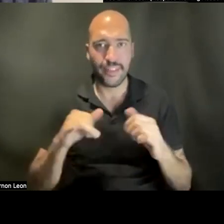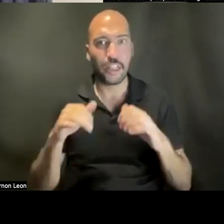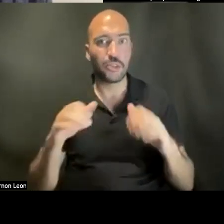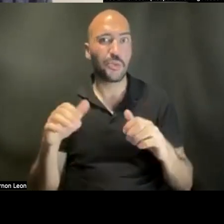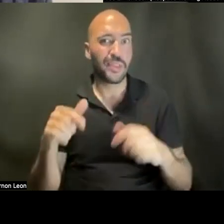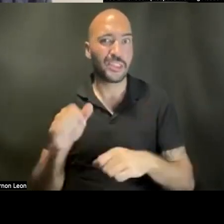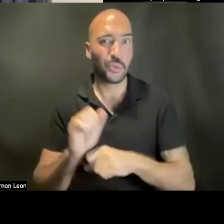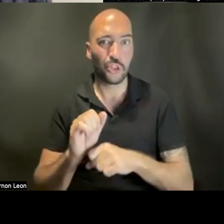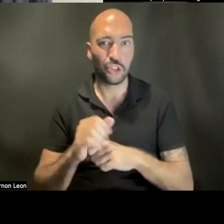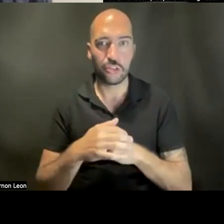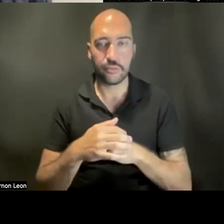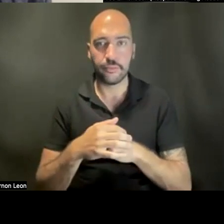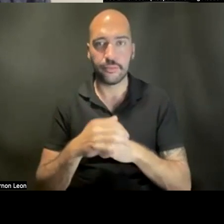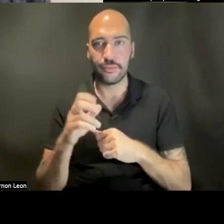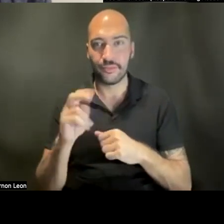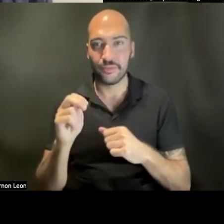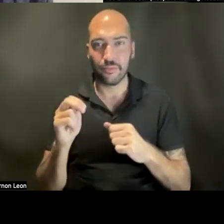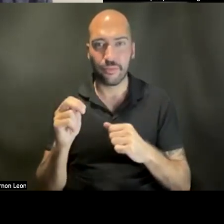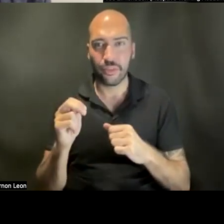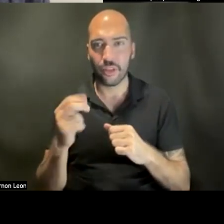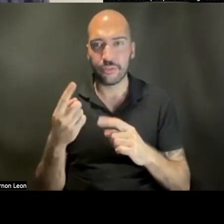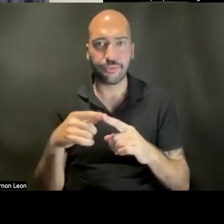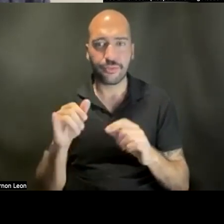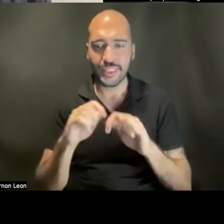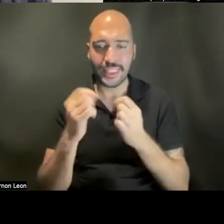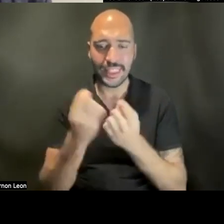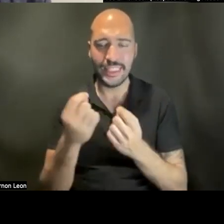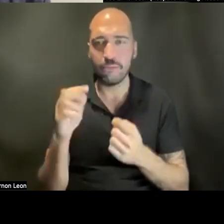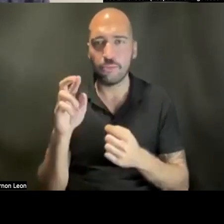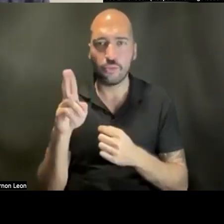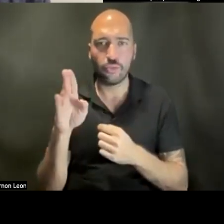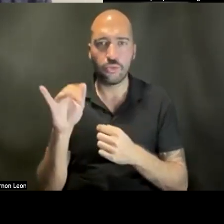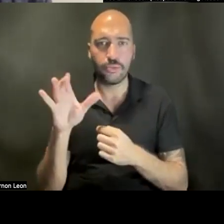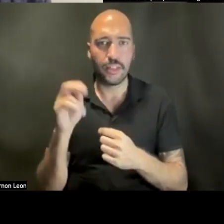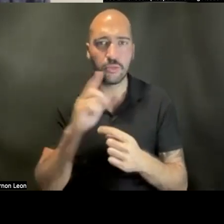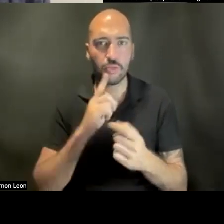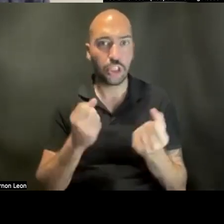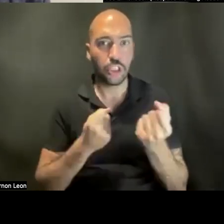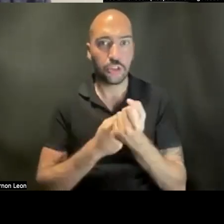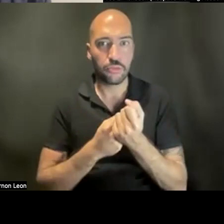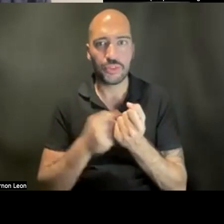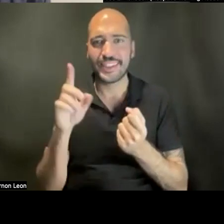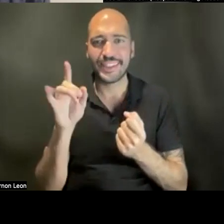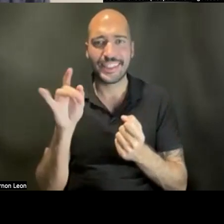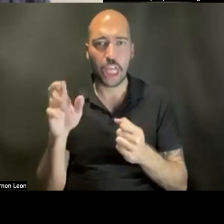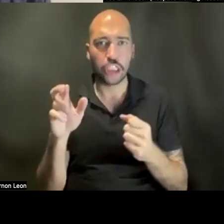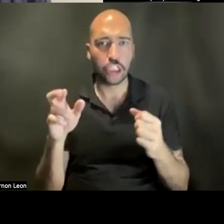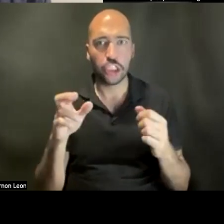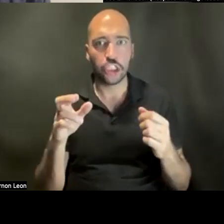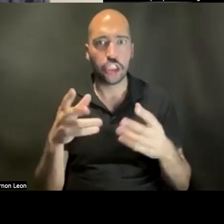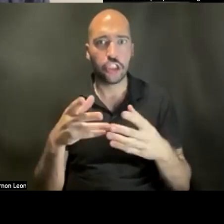work. Even ones called like Team Rubicon that are really supporting disaster relief, and that's